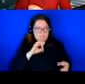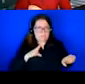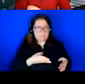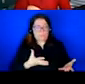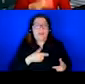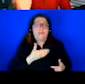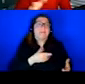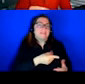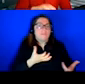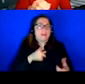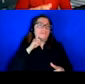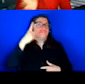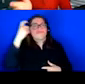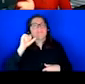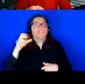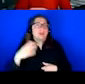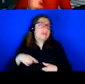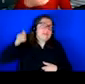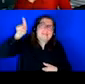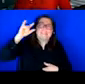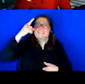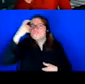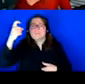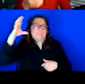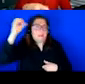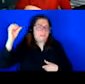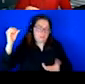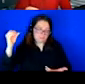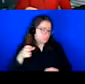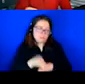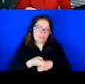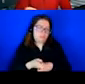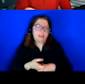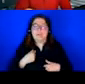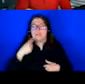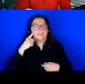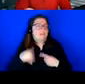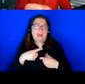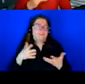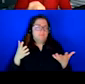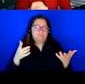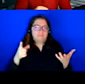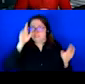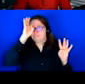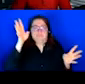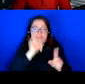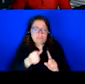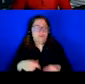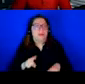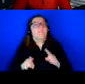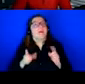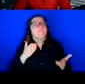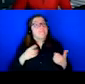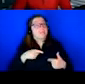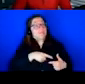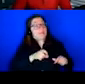dream company. Well, it's going to be hard to do that. Like, I'm just thinking of a scenario as well, but maybe in the next few months, they can try